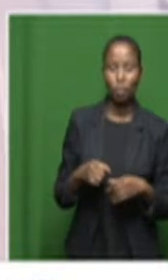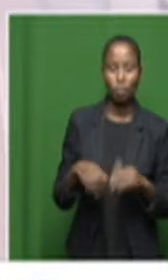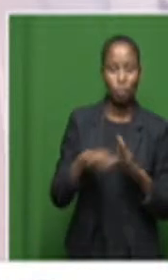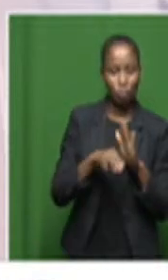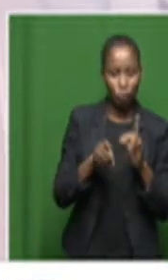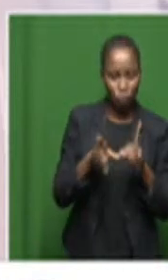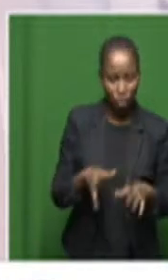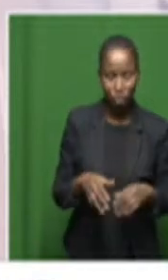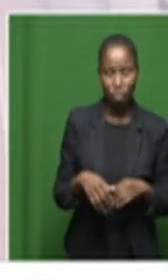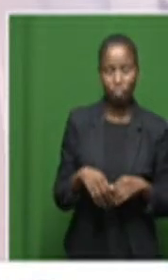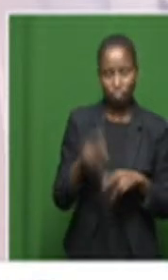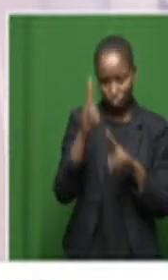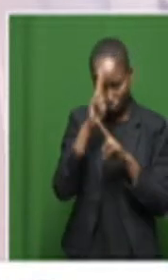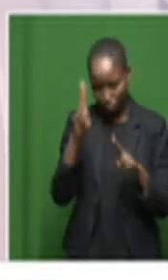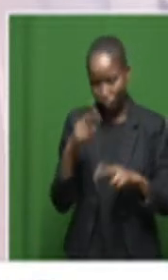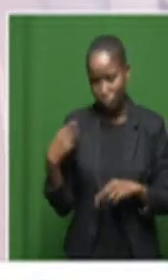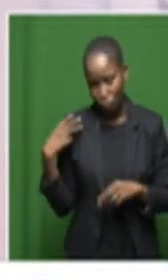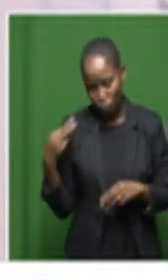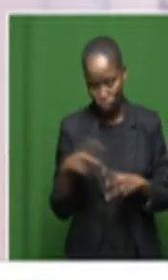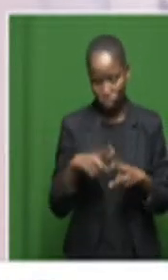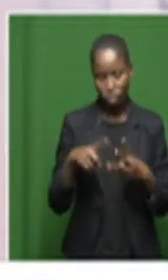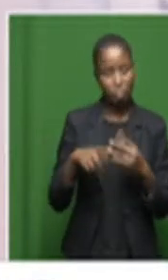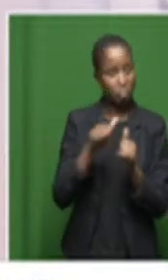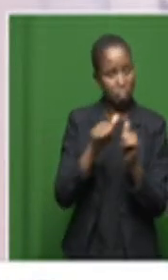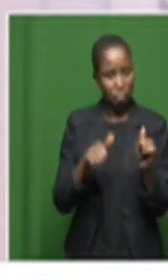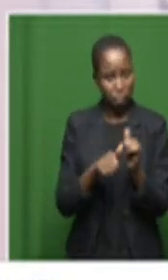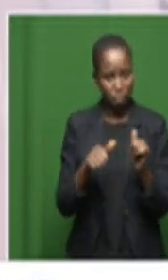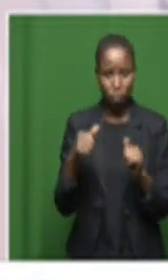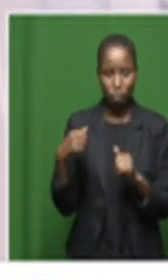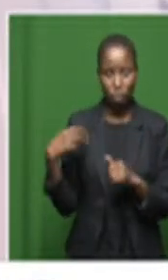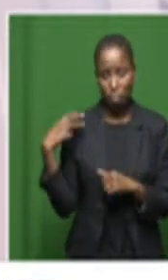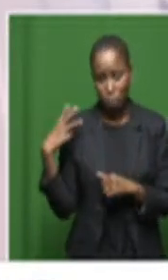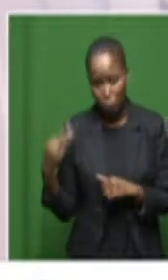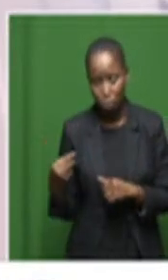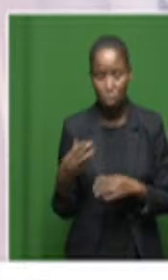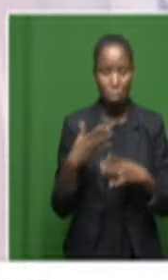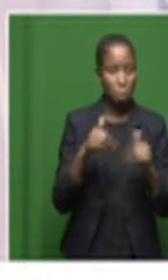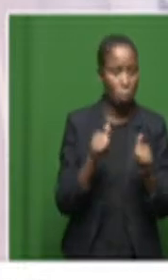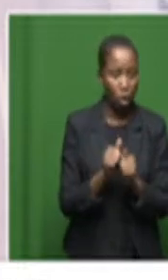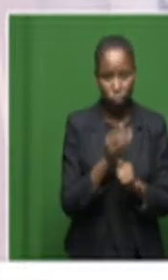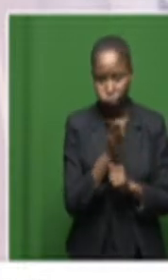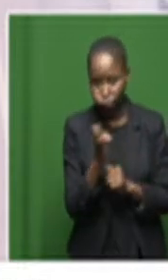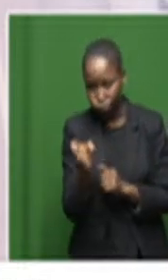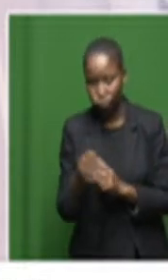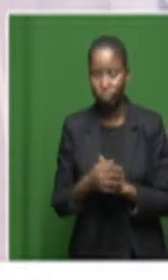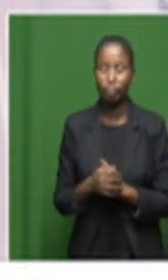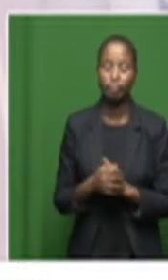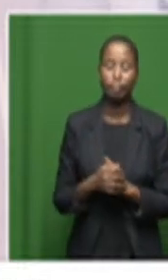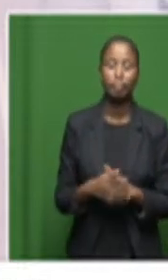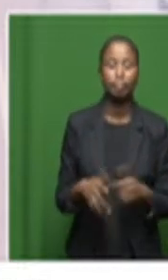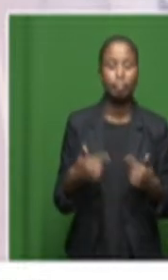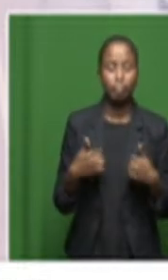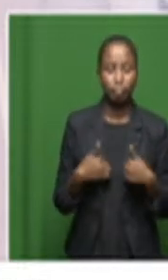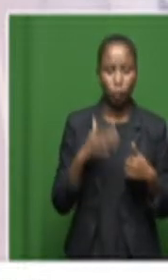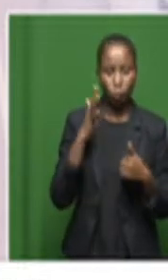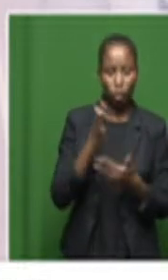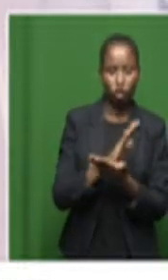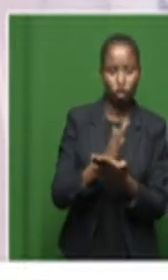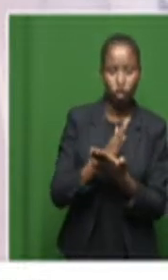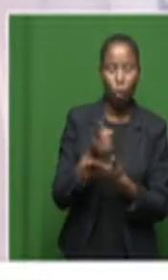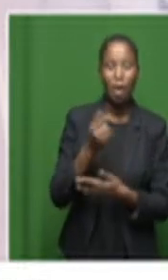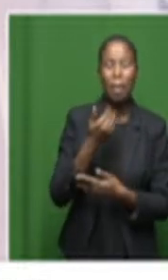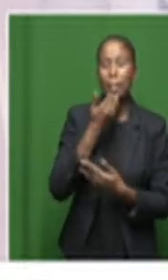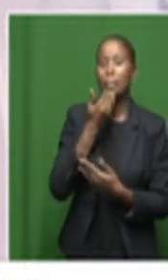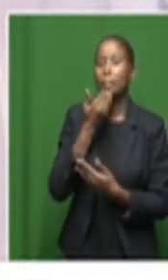the Honorable Deputy Minister and the rest of the colleagues. I will be sharing the best